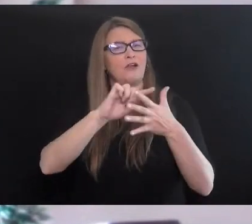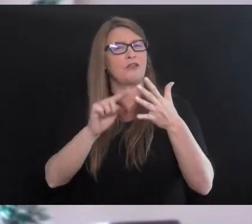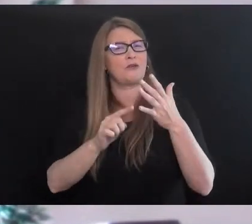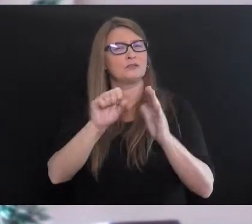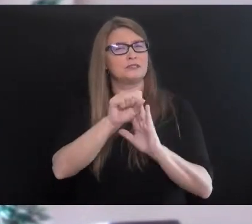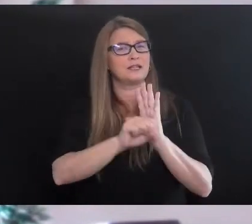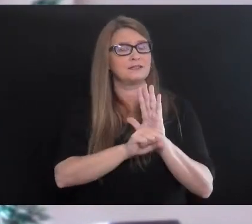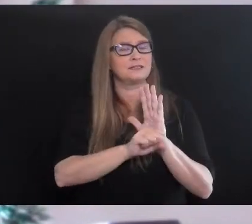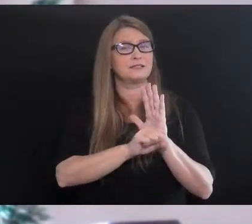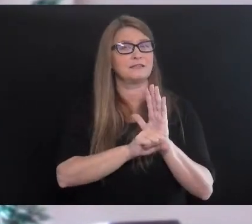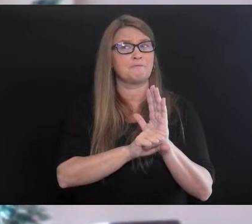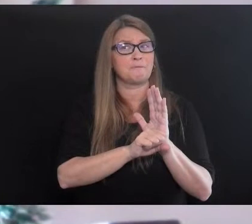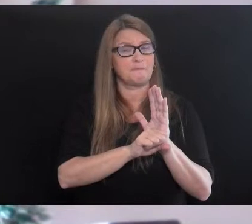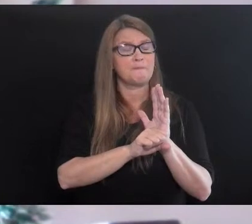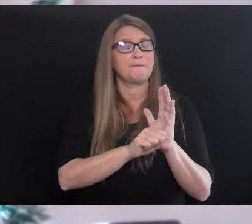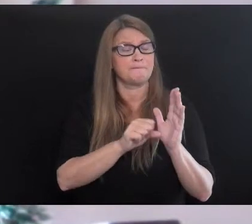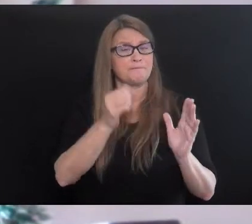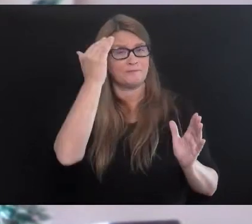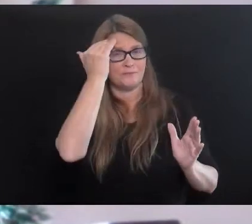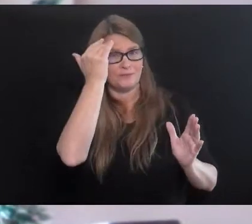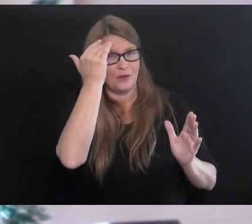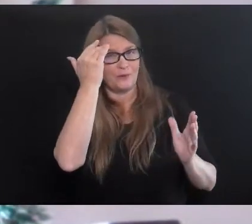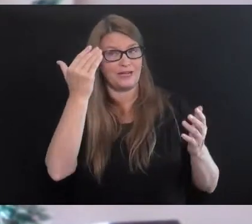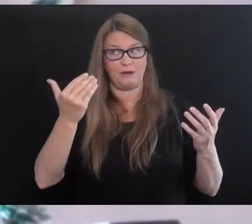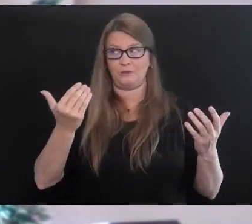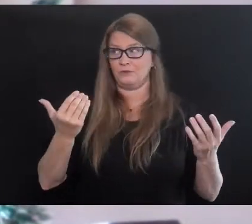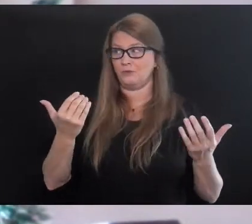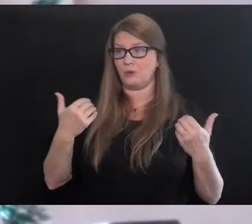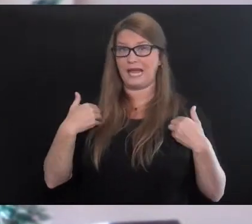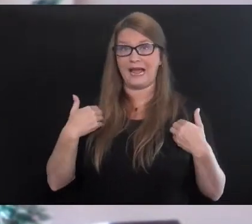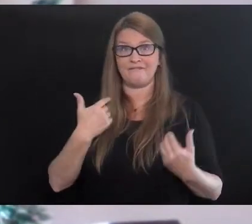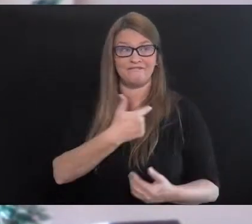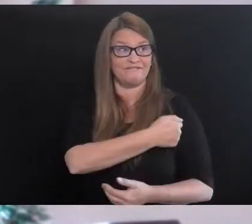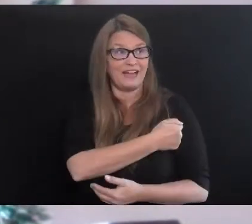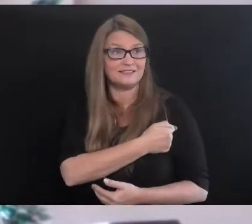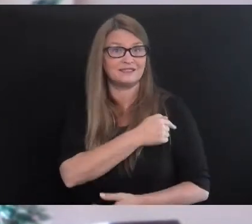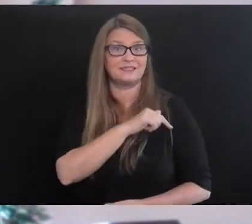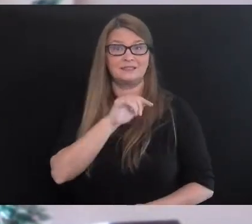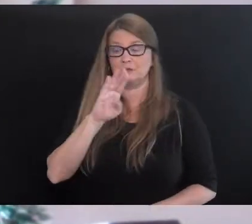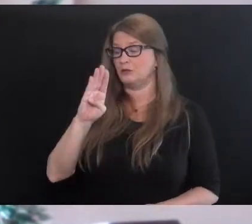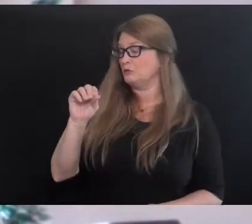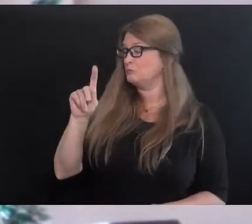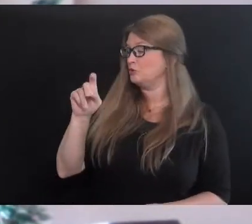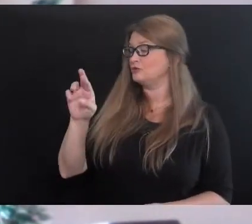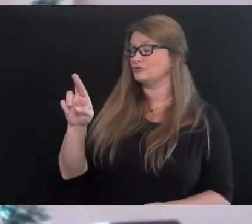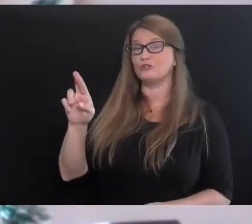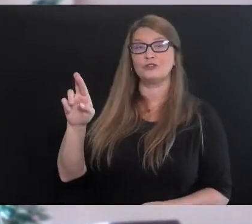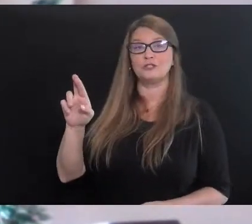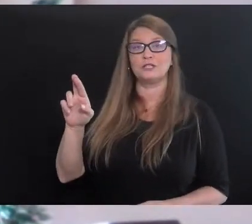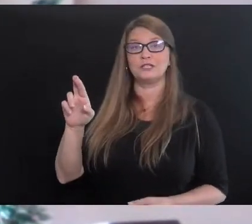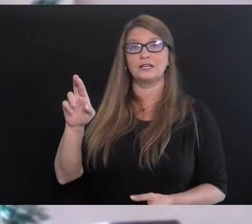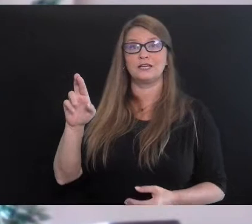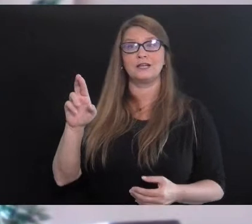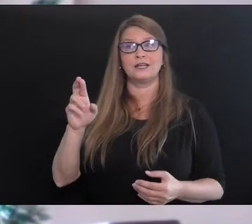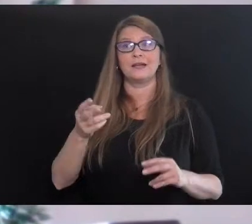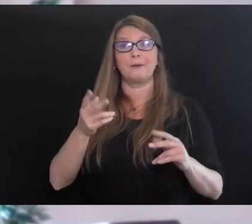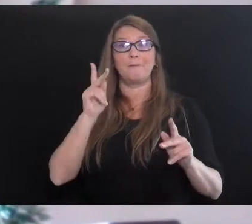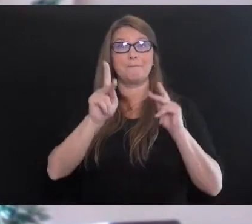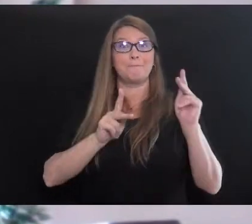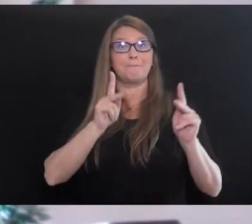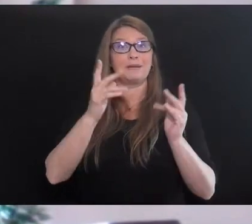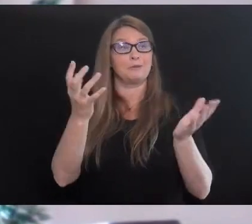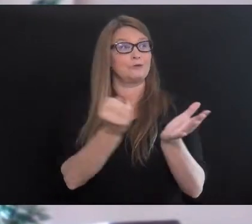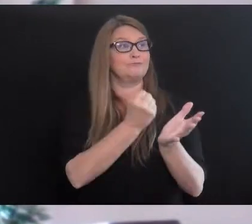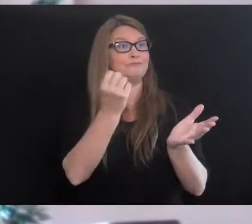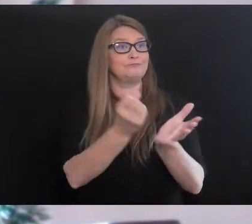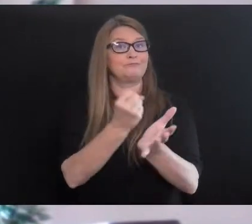despite having vaccines and boosters available, that the uptake of boosters and the uptake of vaccines